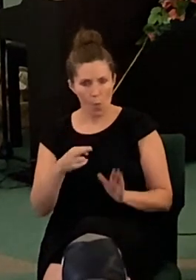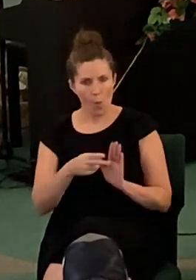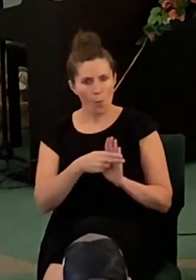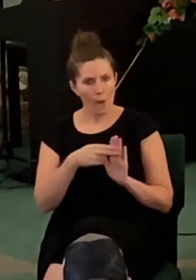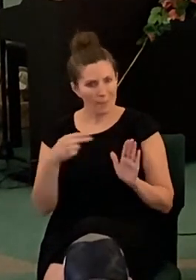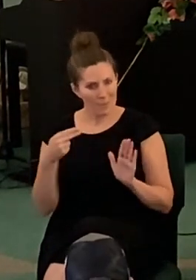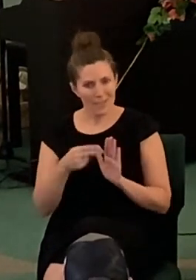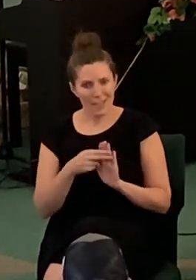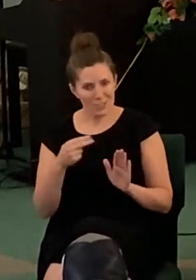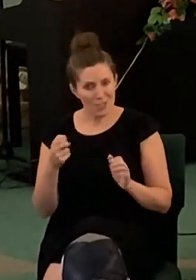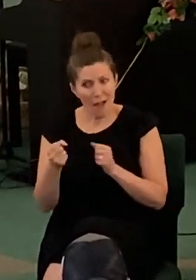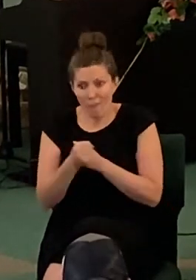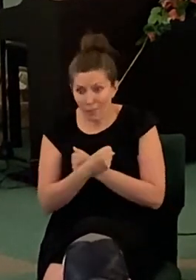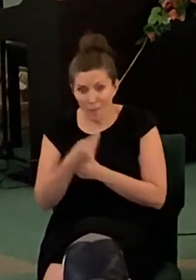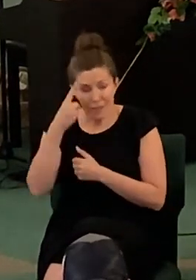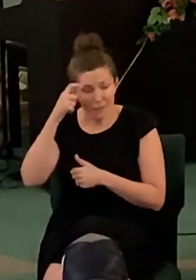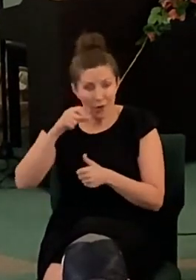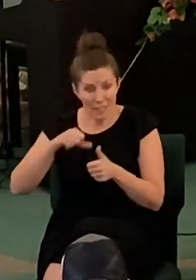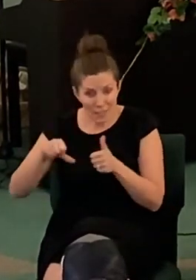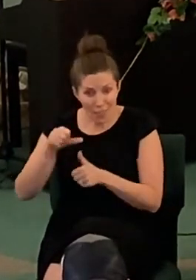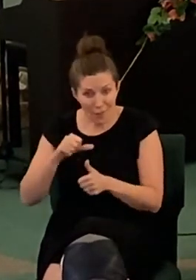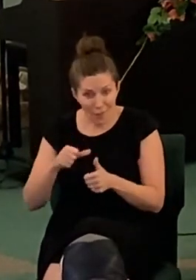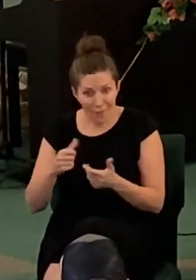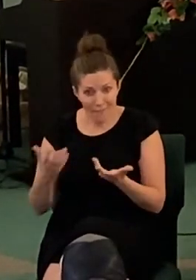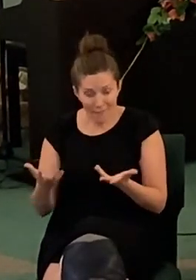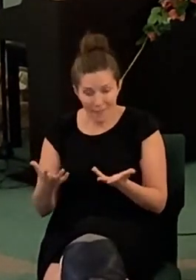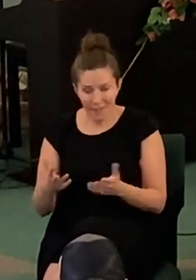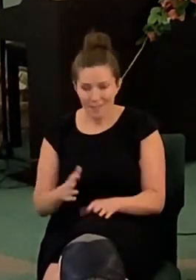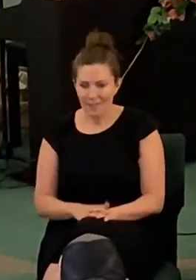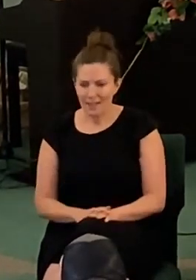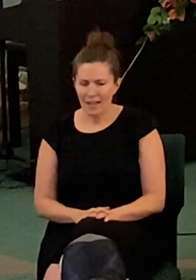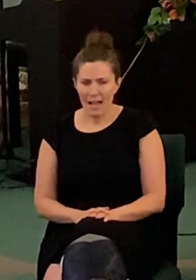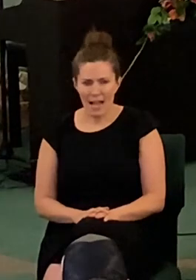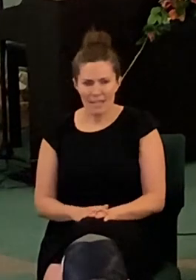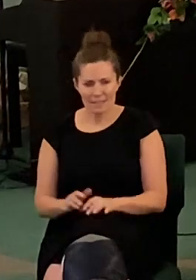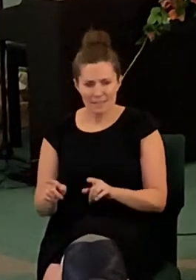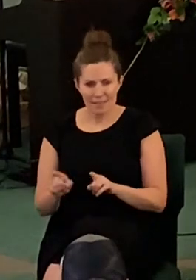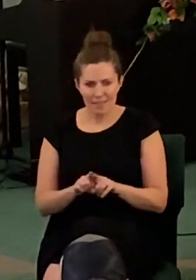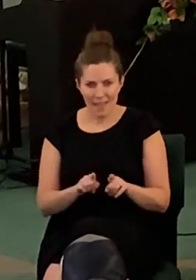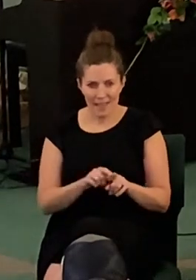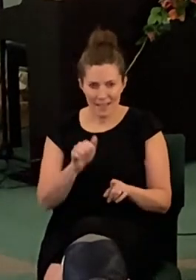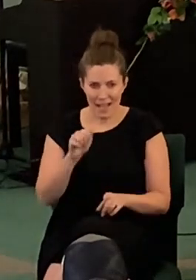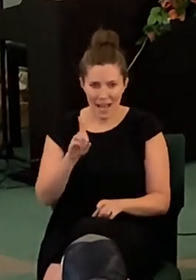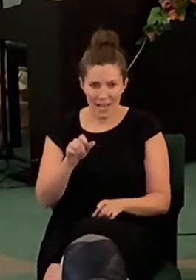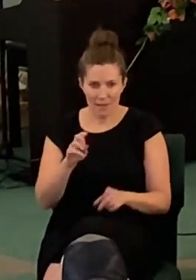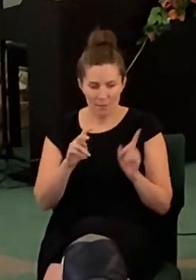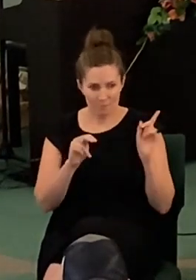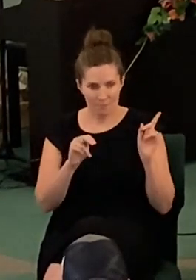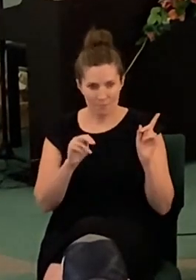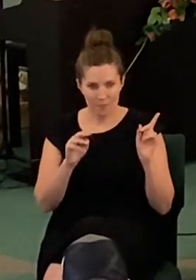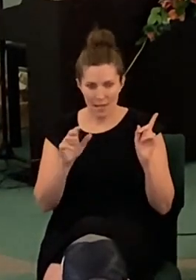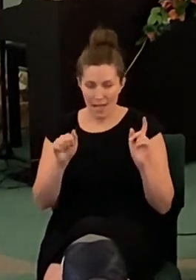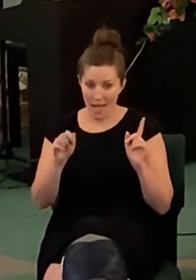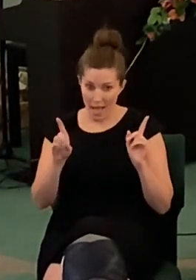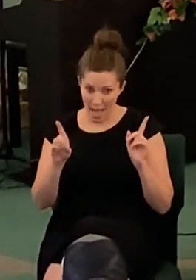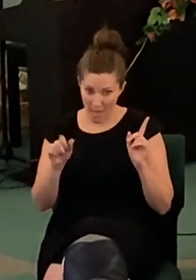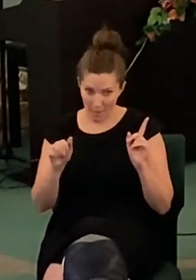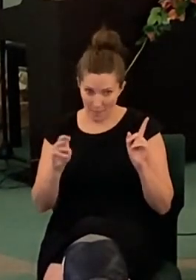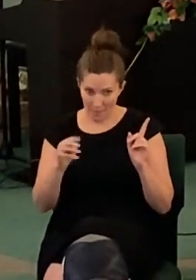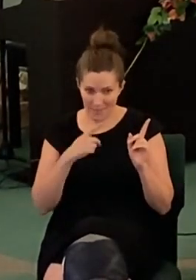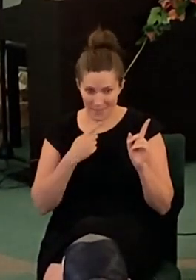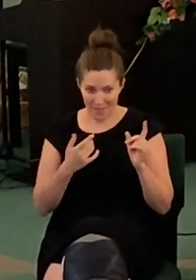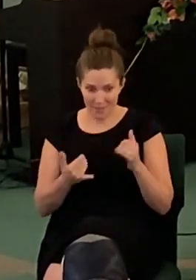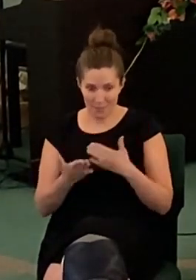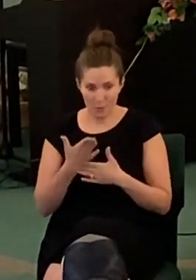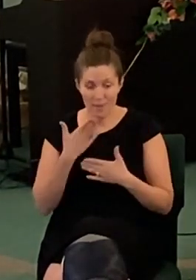great testimony of the love they have felt from you as a church. That's how it's supposed to